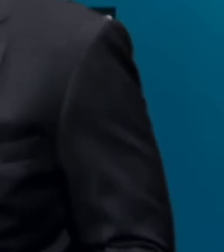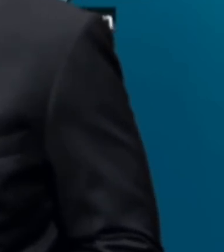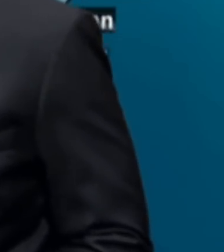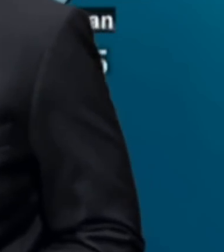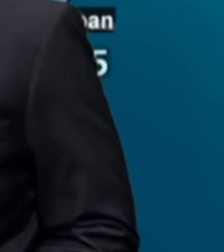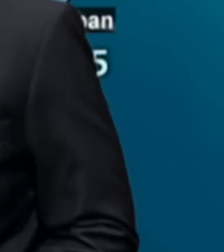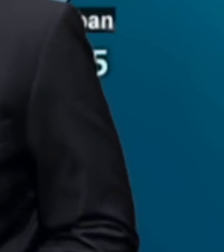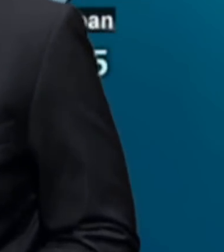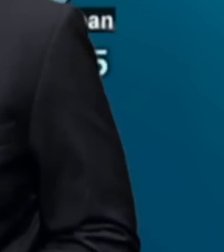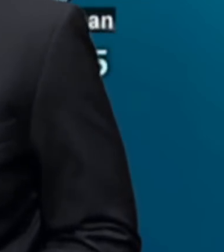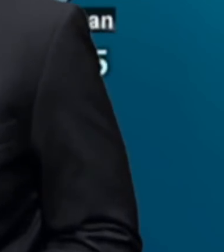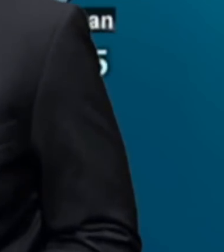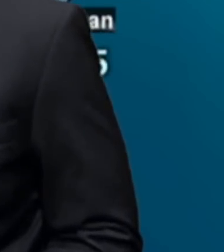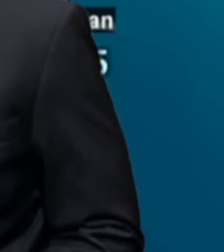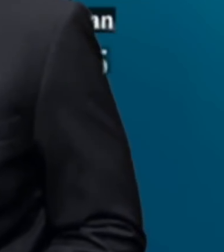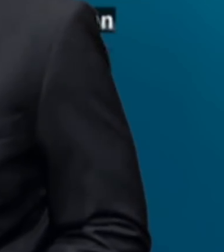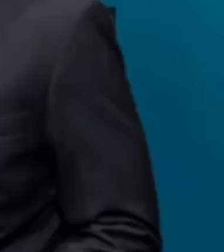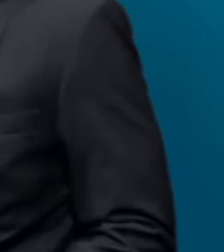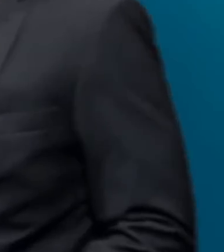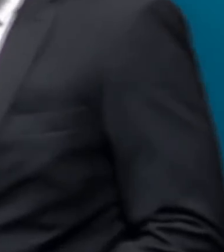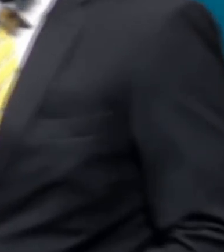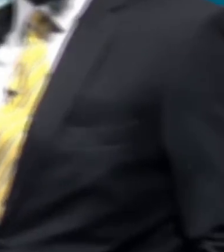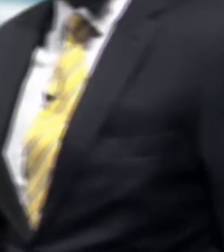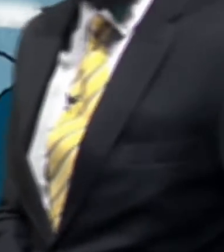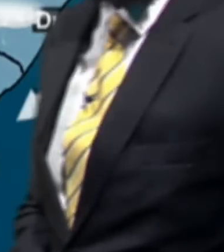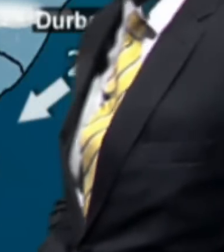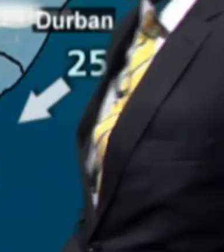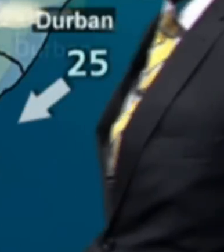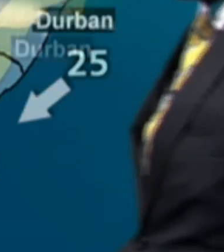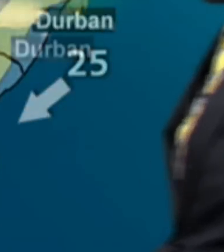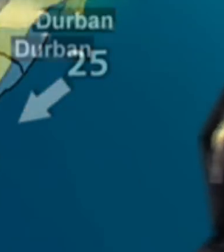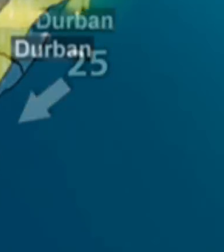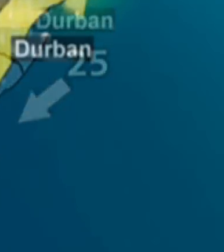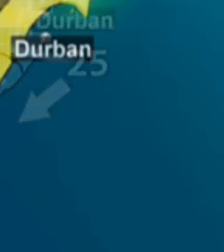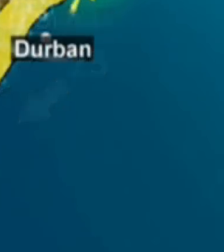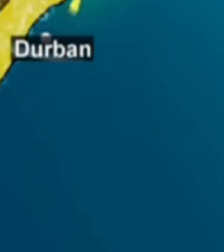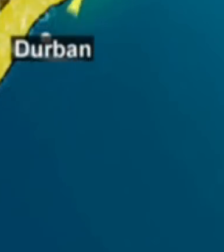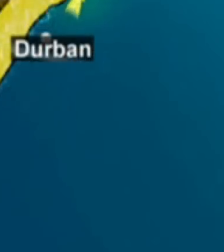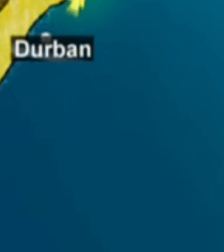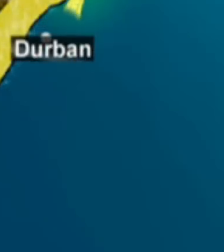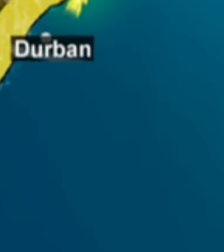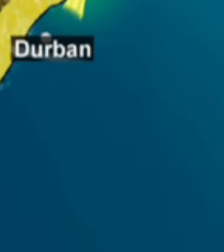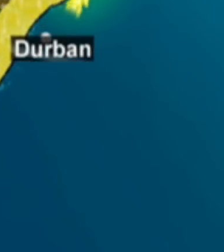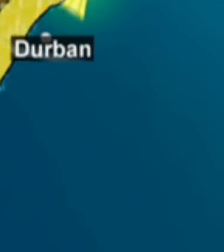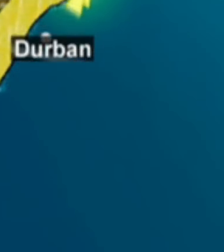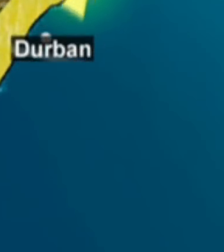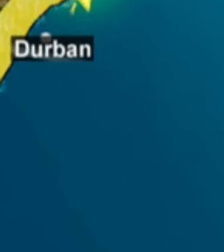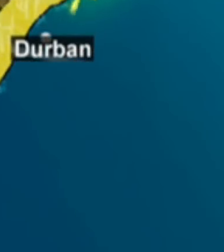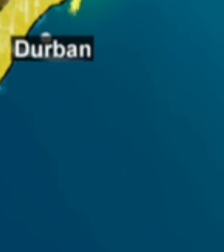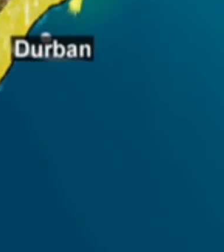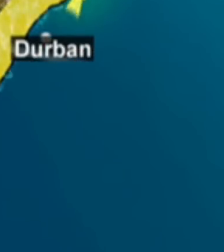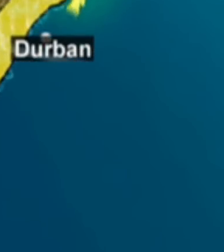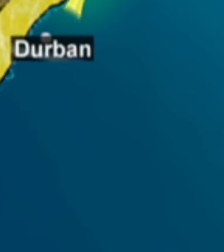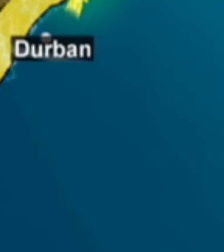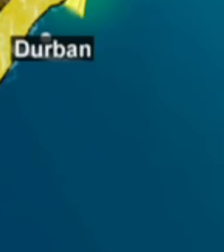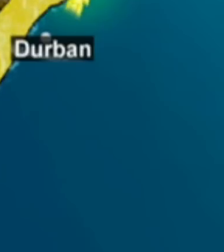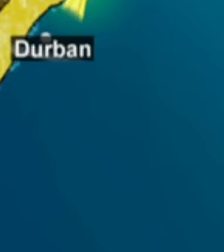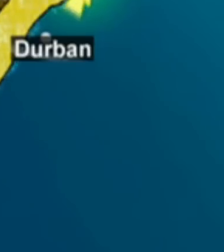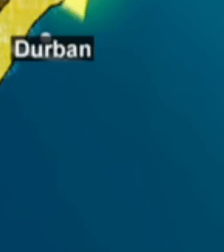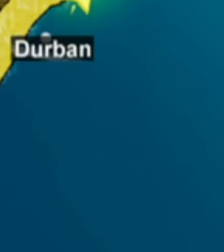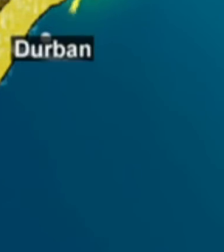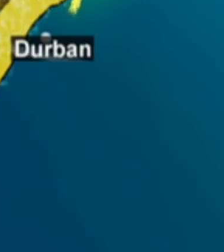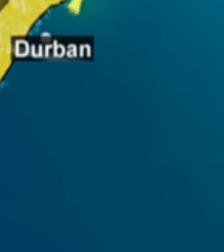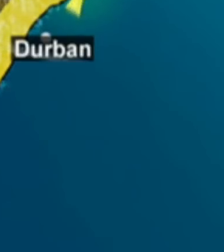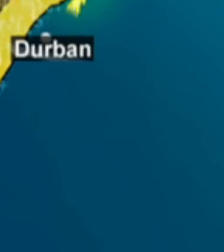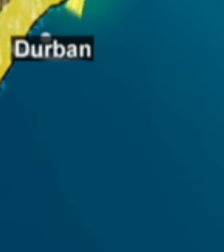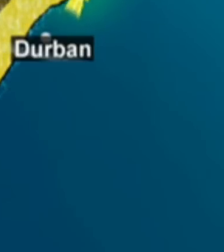jalo tla fihla ka haro ka bophirima ho hlokomela fela e tlabele fela pula tse saeng kae ka thoko ho mabopo ho sentse o bana fela moe saeng kae ba bura bolipi ba tse hlokomela